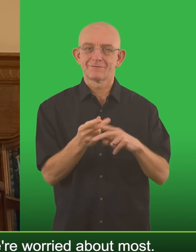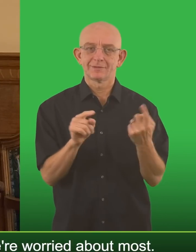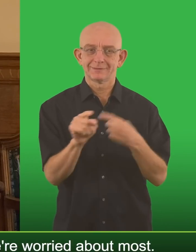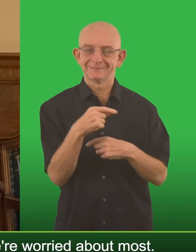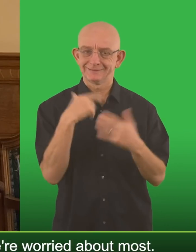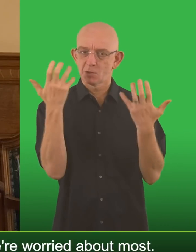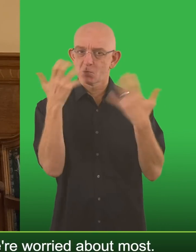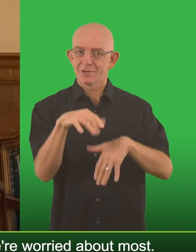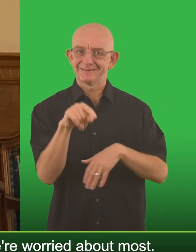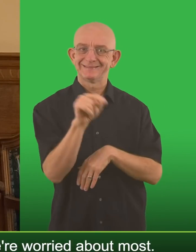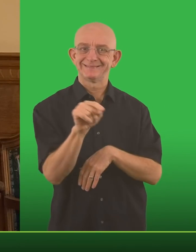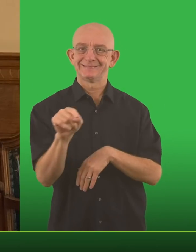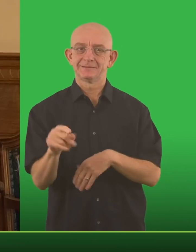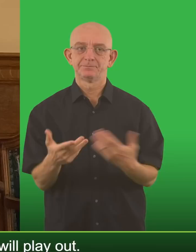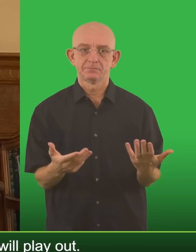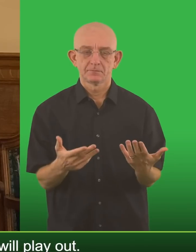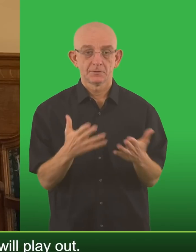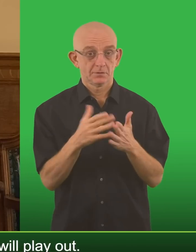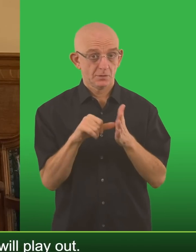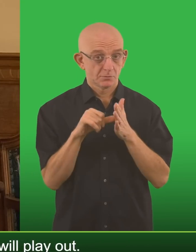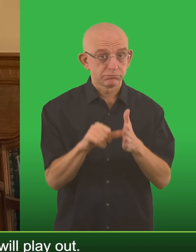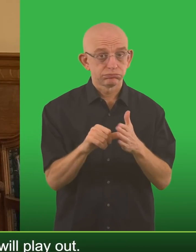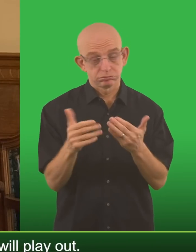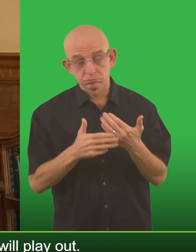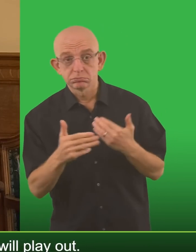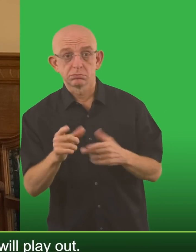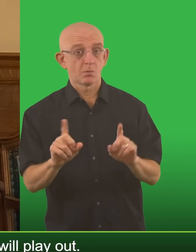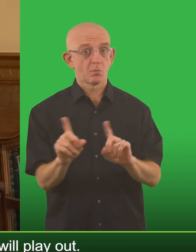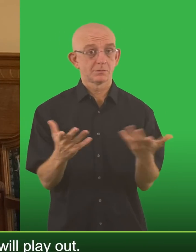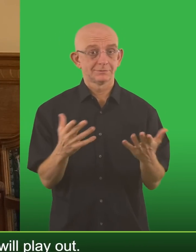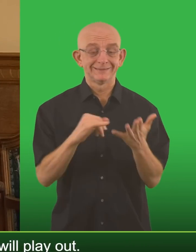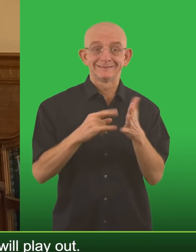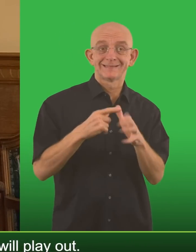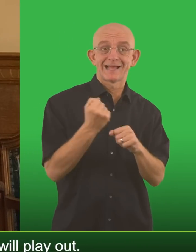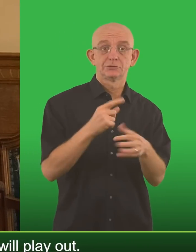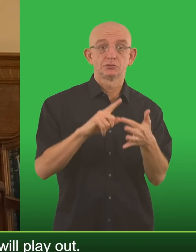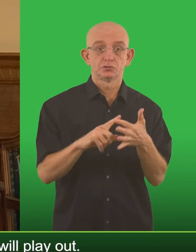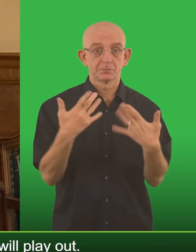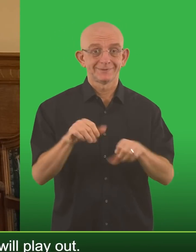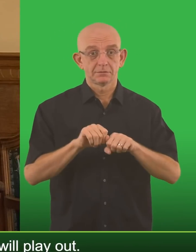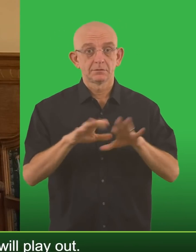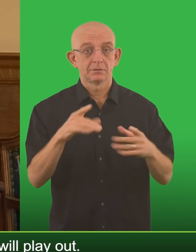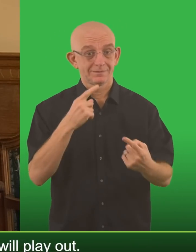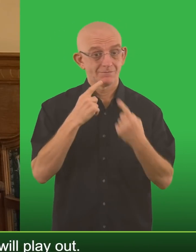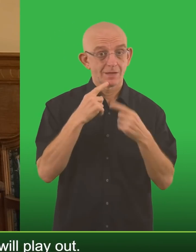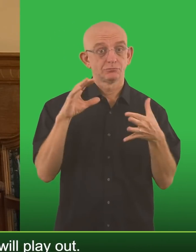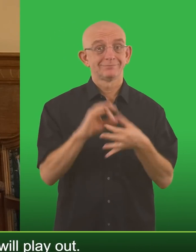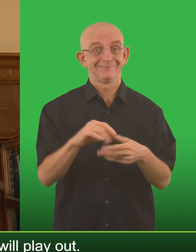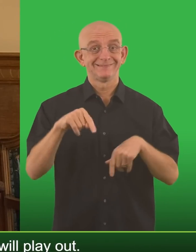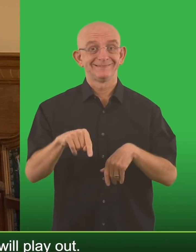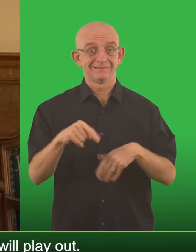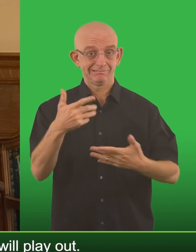is where we were worried about most. Hard to know how the long term will play out. Sage have